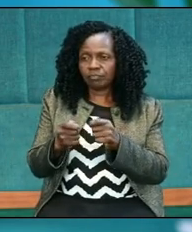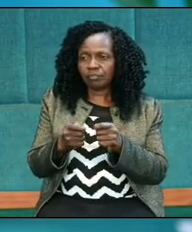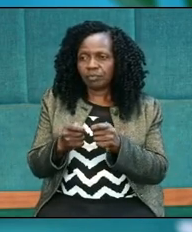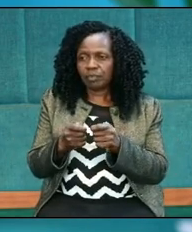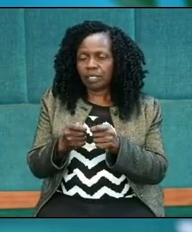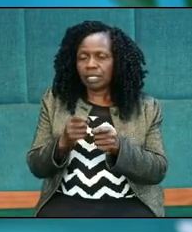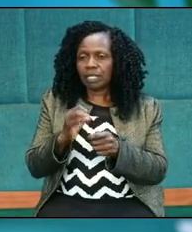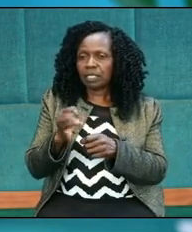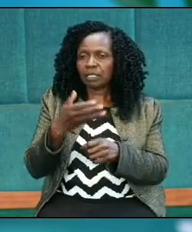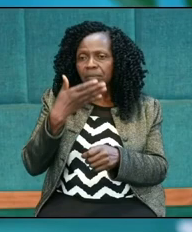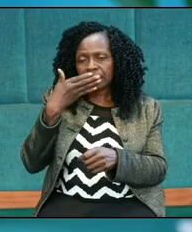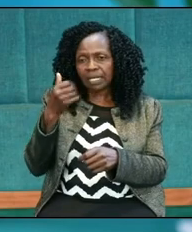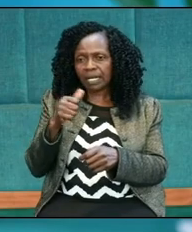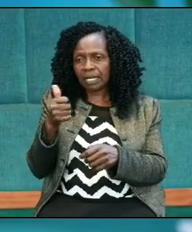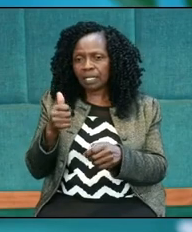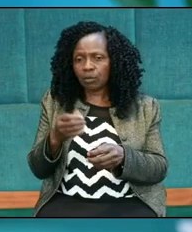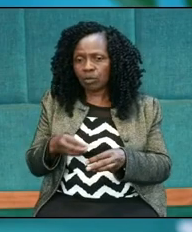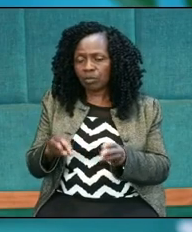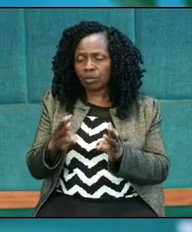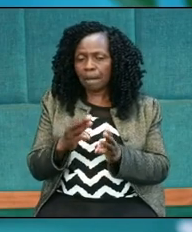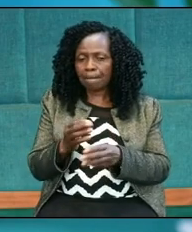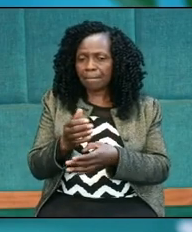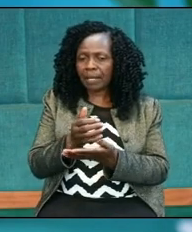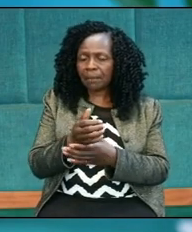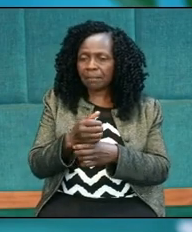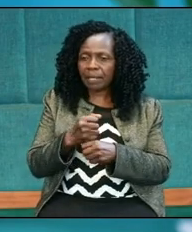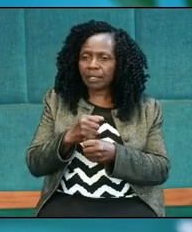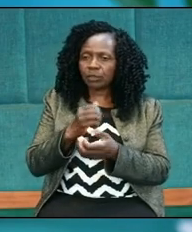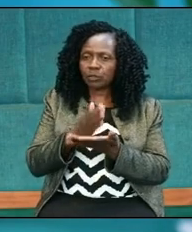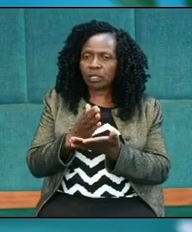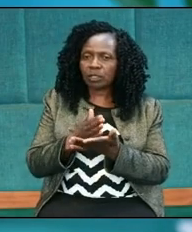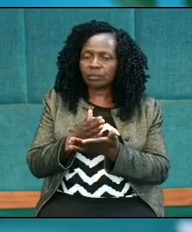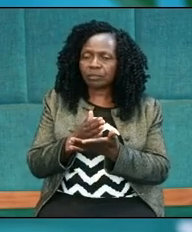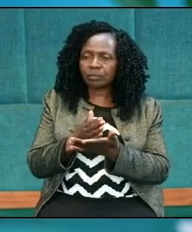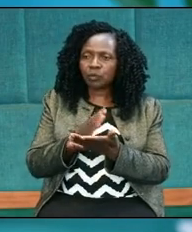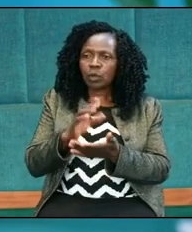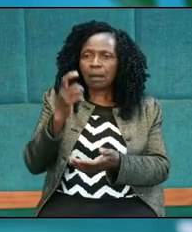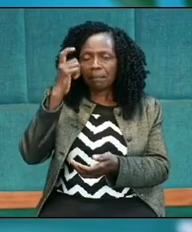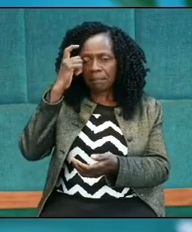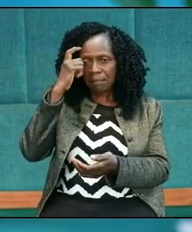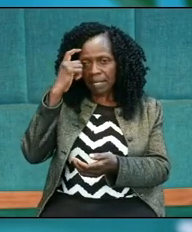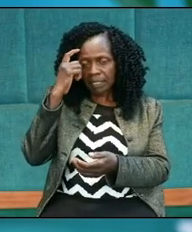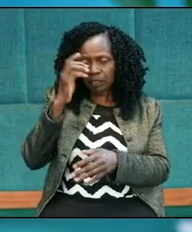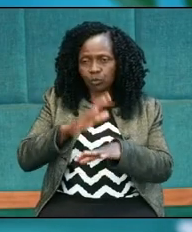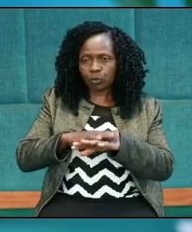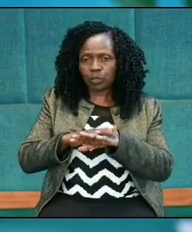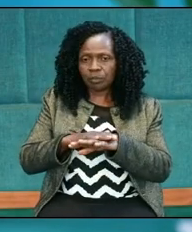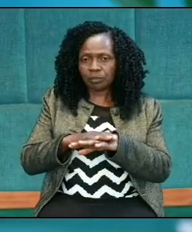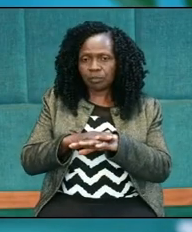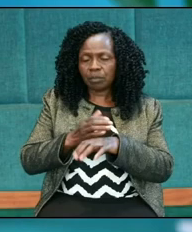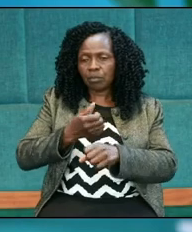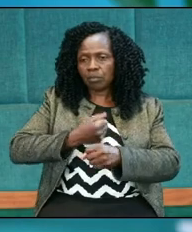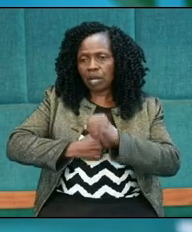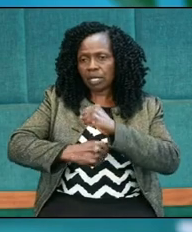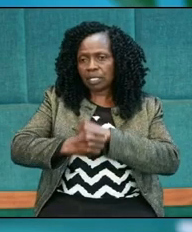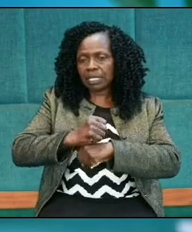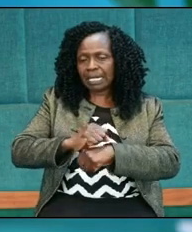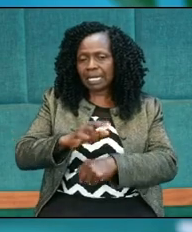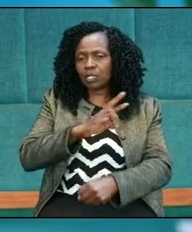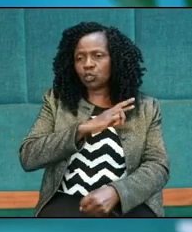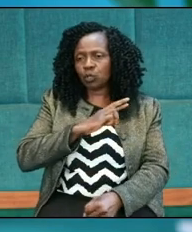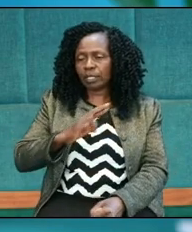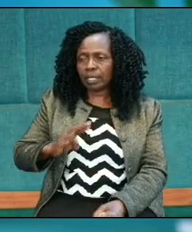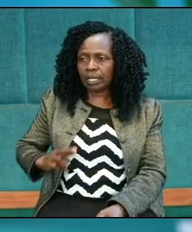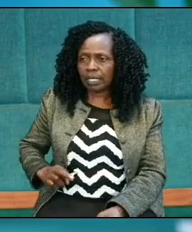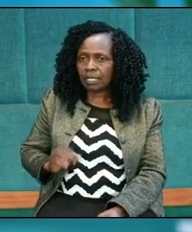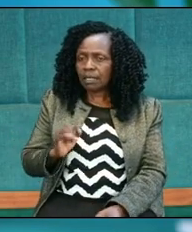assertiveness is another way to make sure that your mind is sound in this healthy body. Practicing religion, as I said